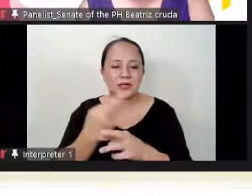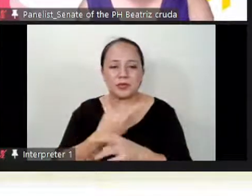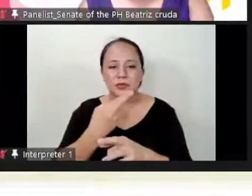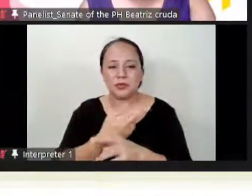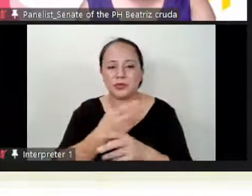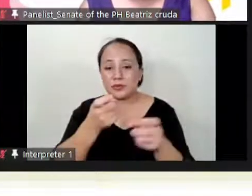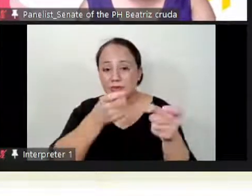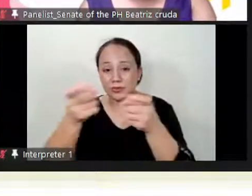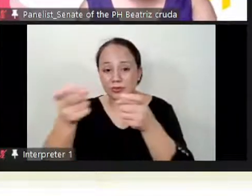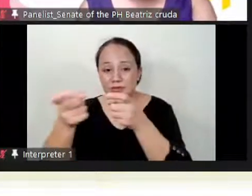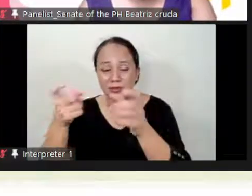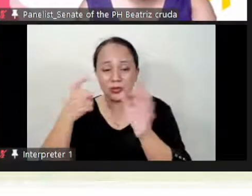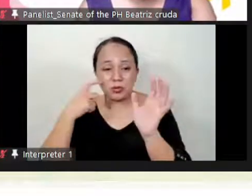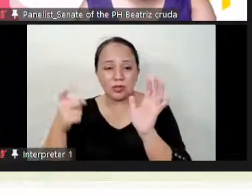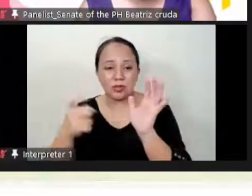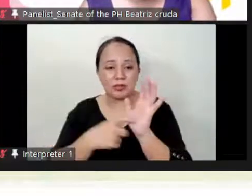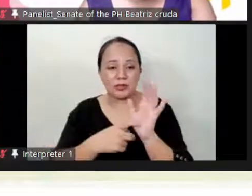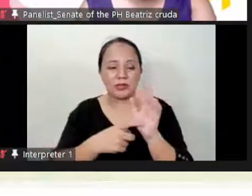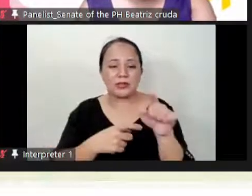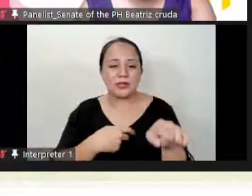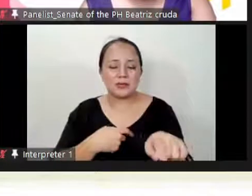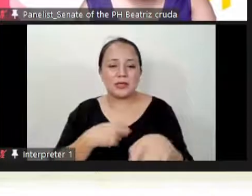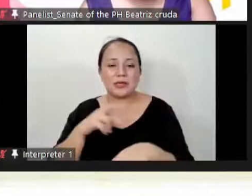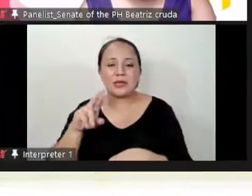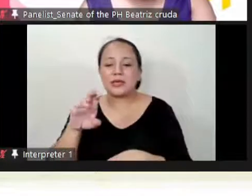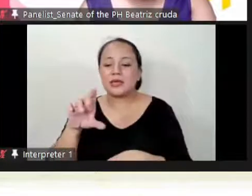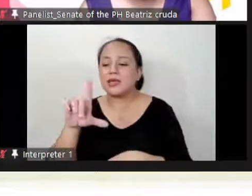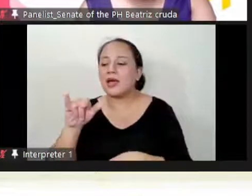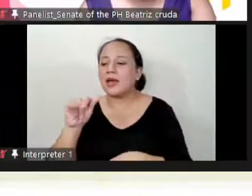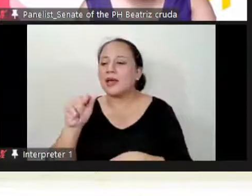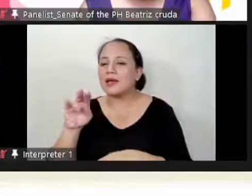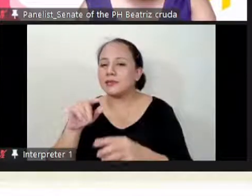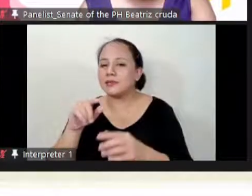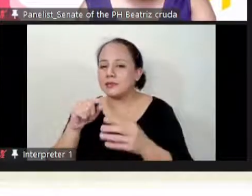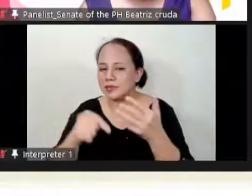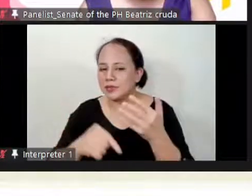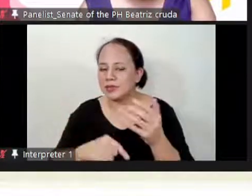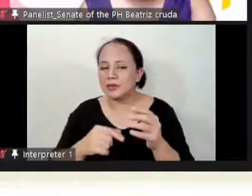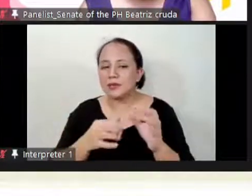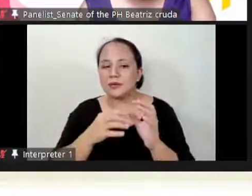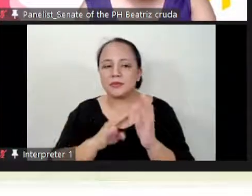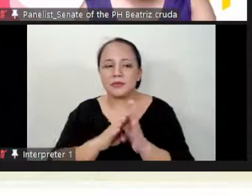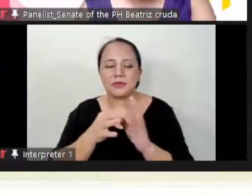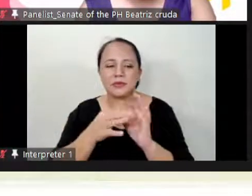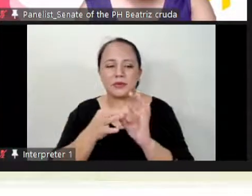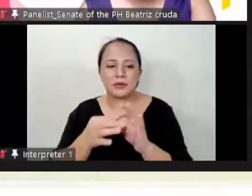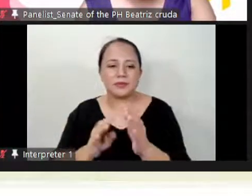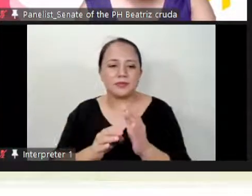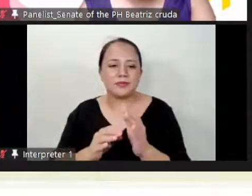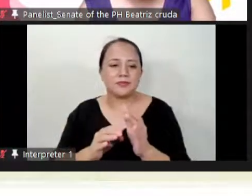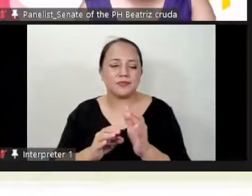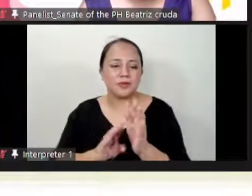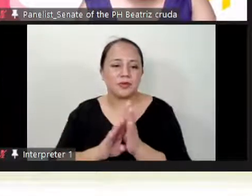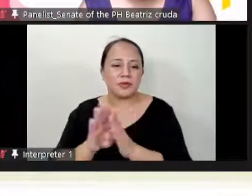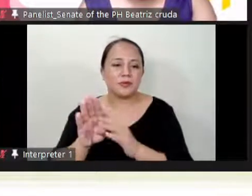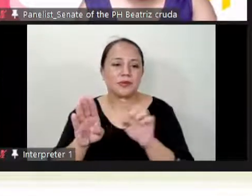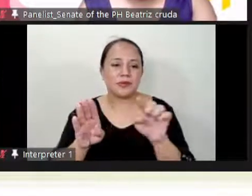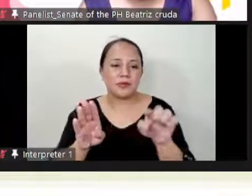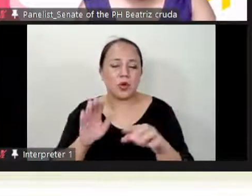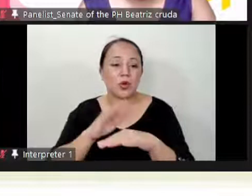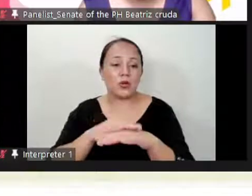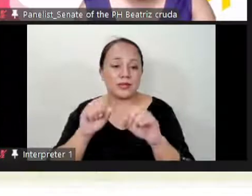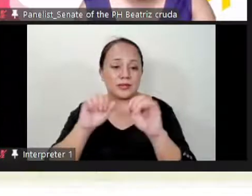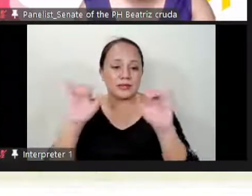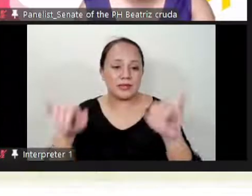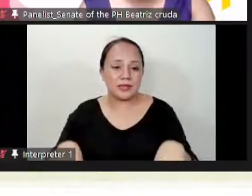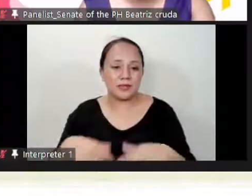regulatory recognition and reliance mechanisms as basis for developing the online system to